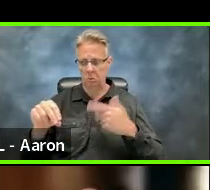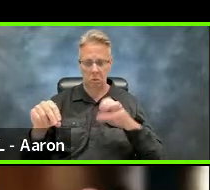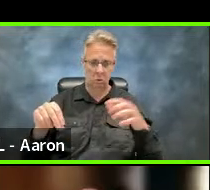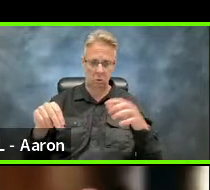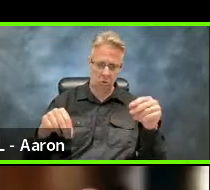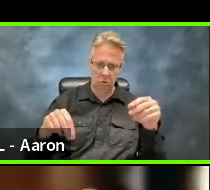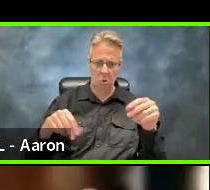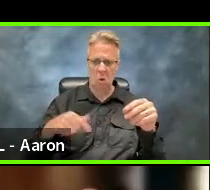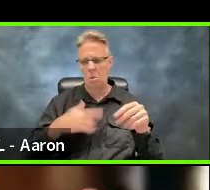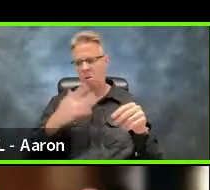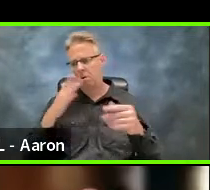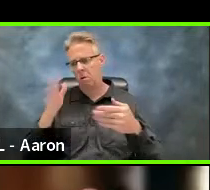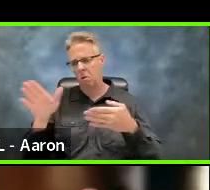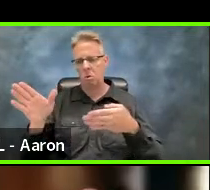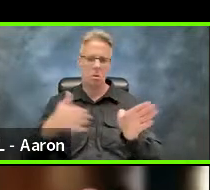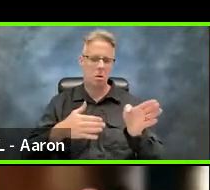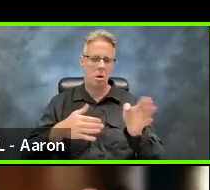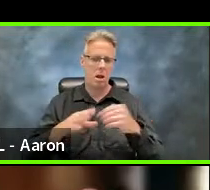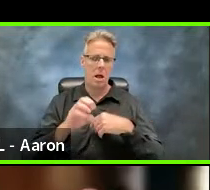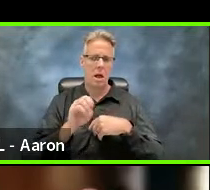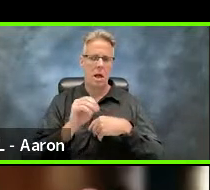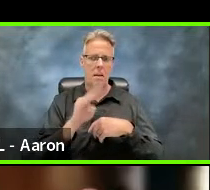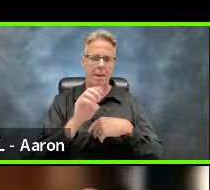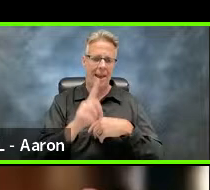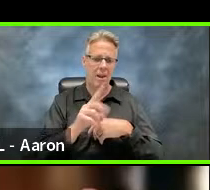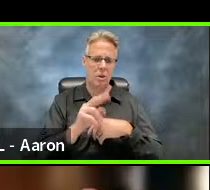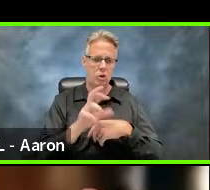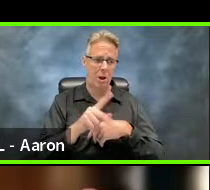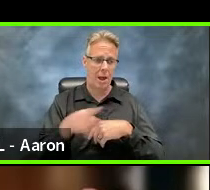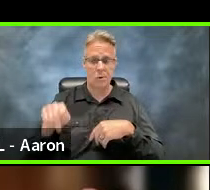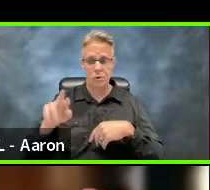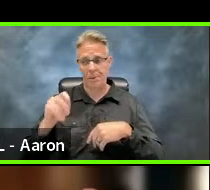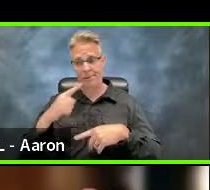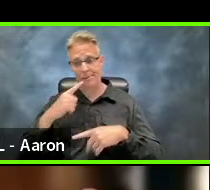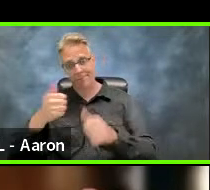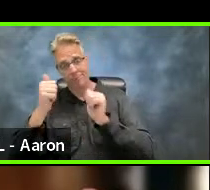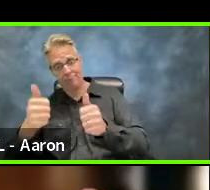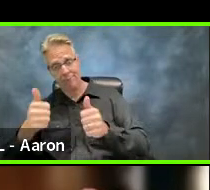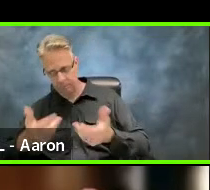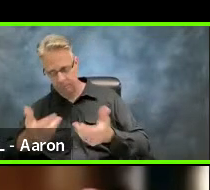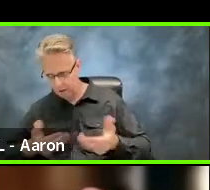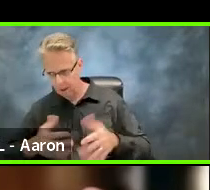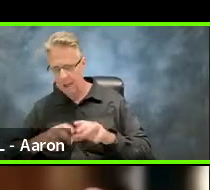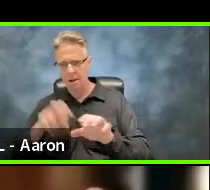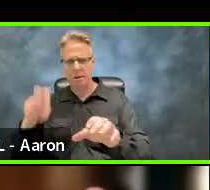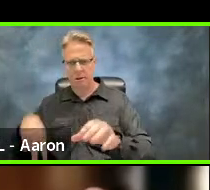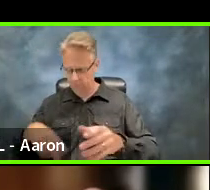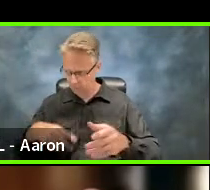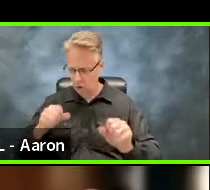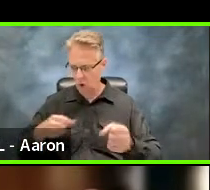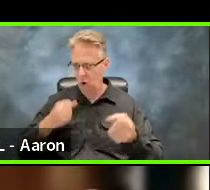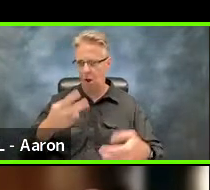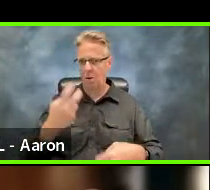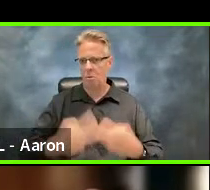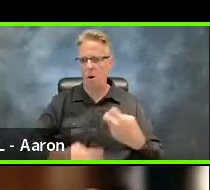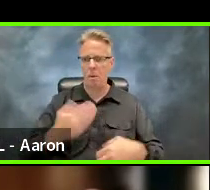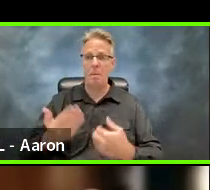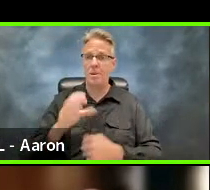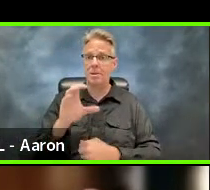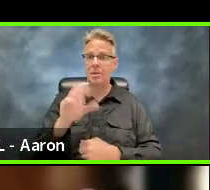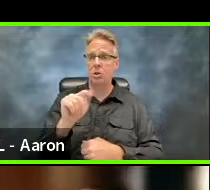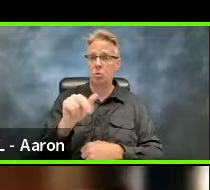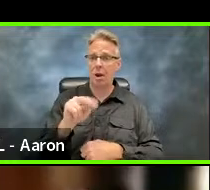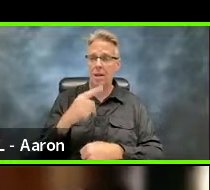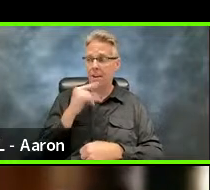say we're going with embedded track and TriMet would say we're out of here, that could cause a problem. Or if C-Tran were to say, hey, if you can't